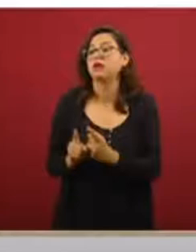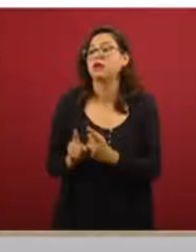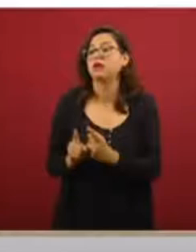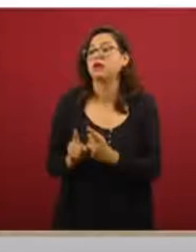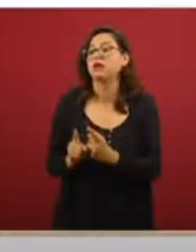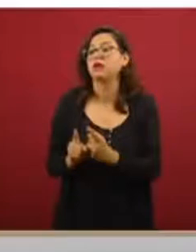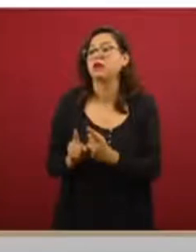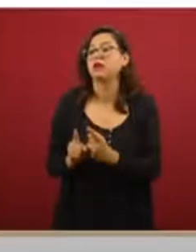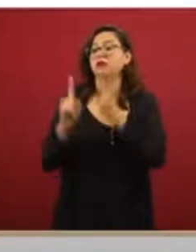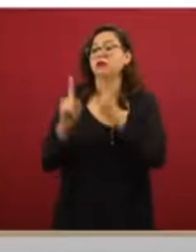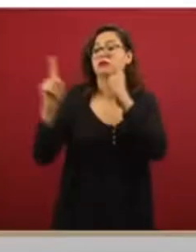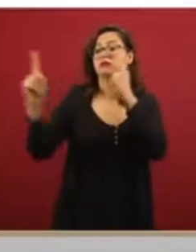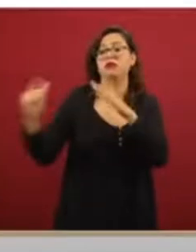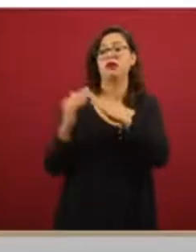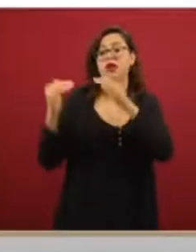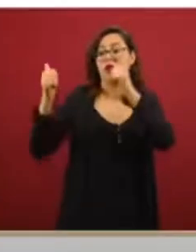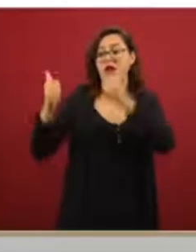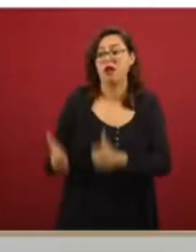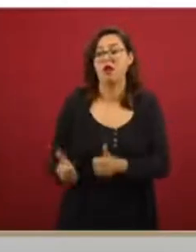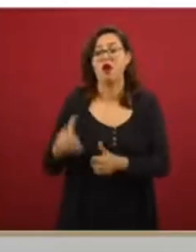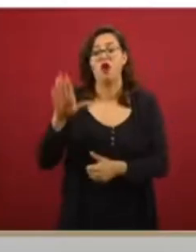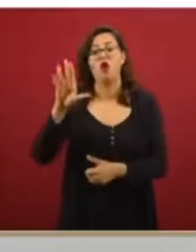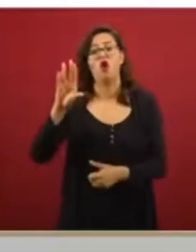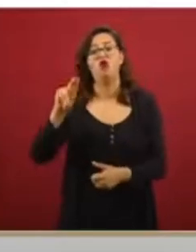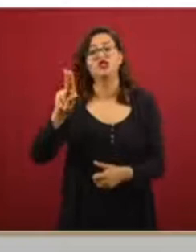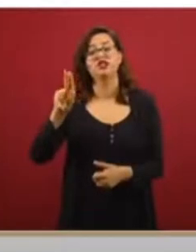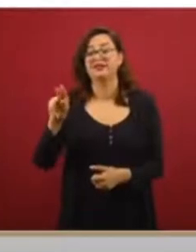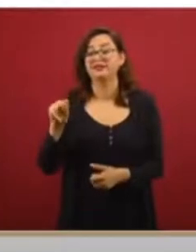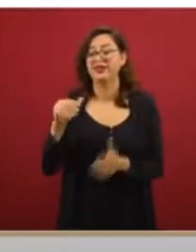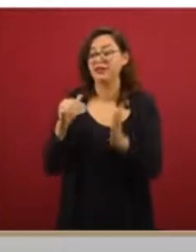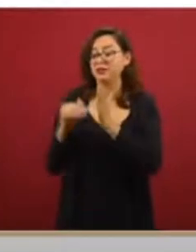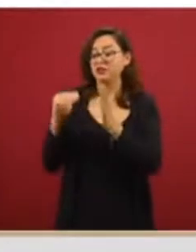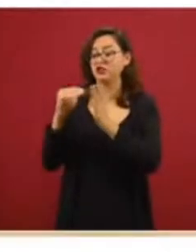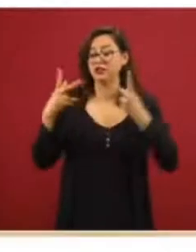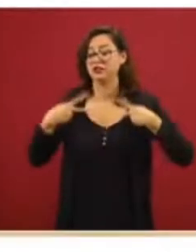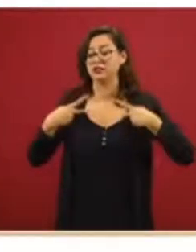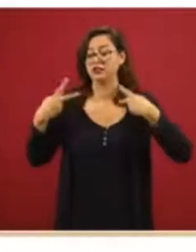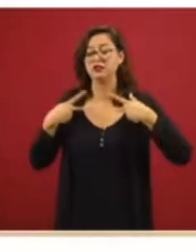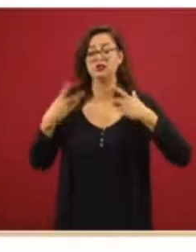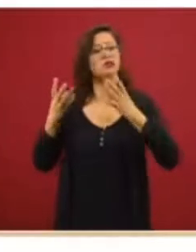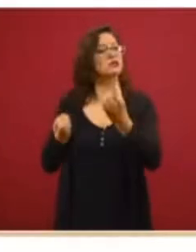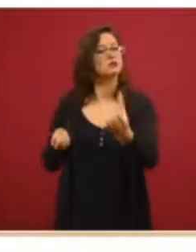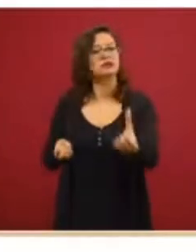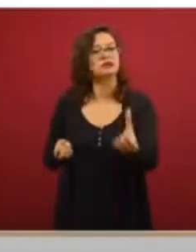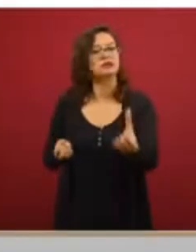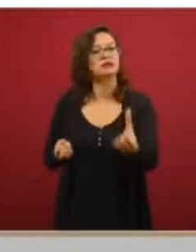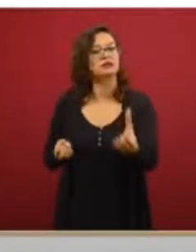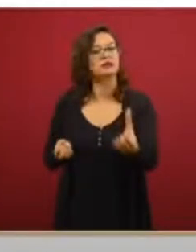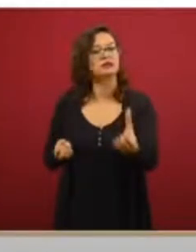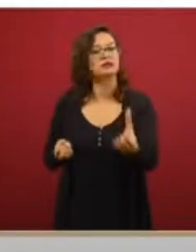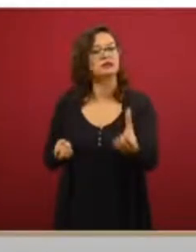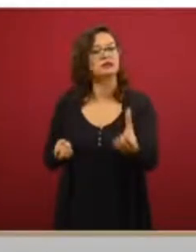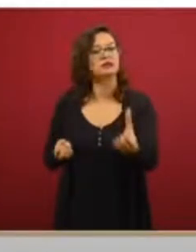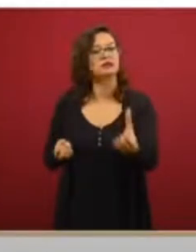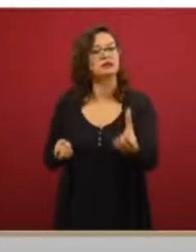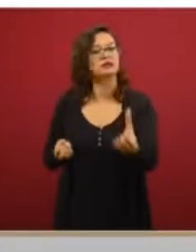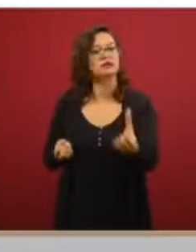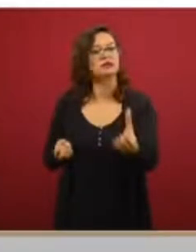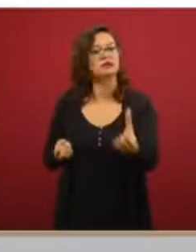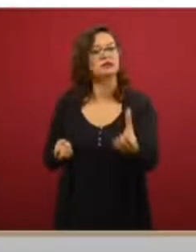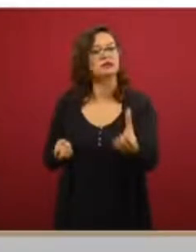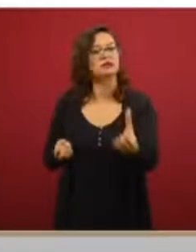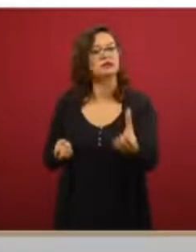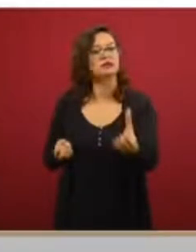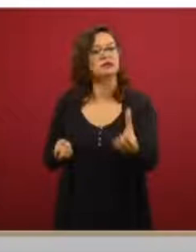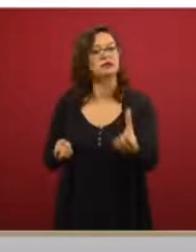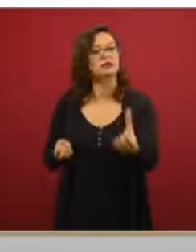logo slogan y cerca de 80 millones de personas estuvieran fuera del espacio público and more than 80 million